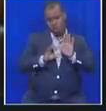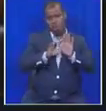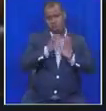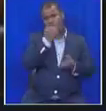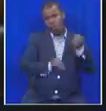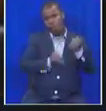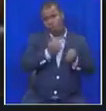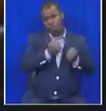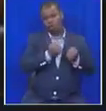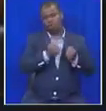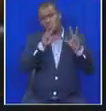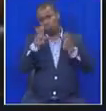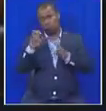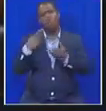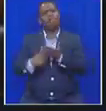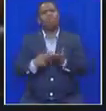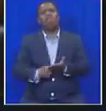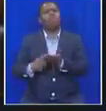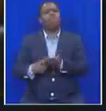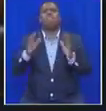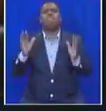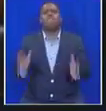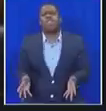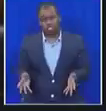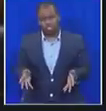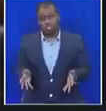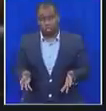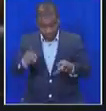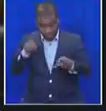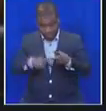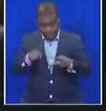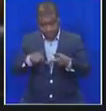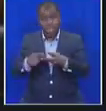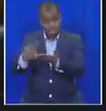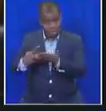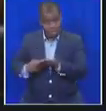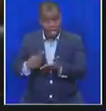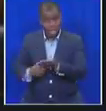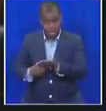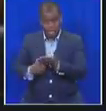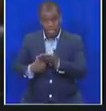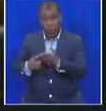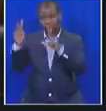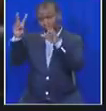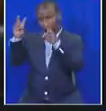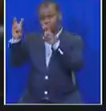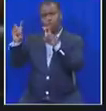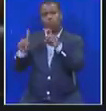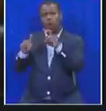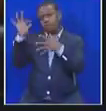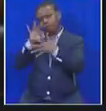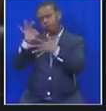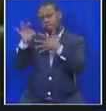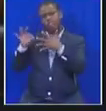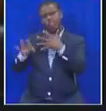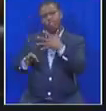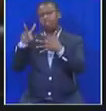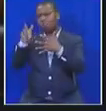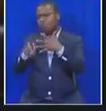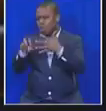judgment. This House has had even a debate on specifically how it